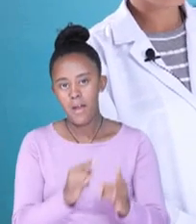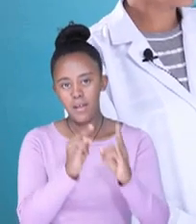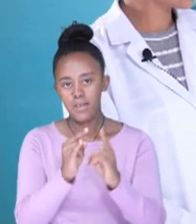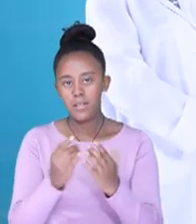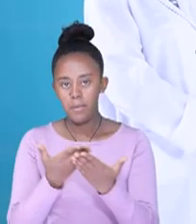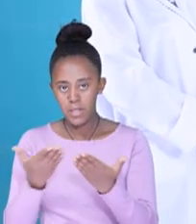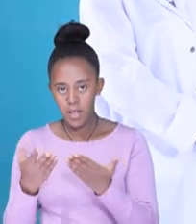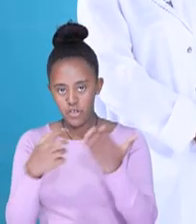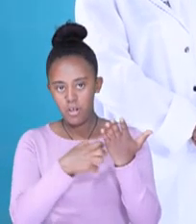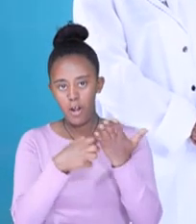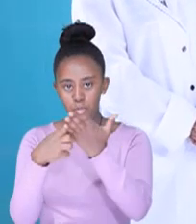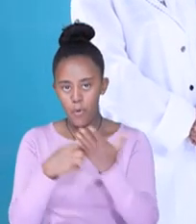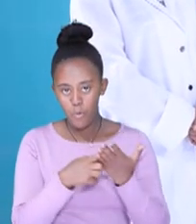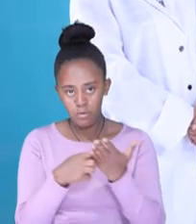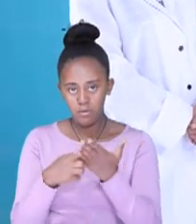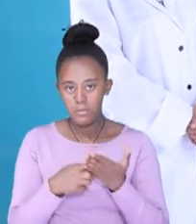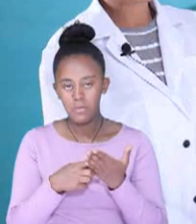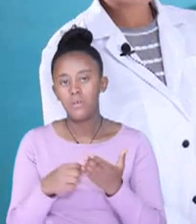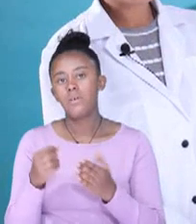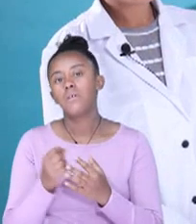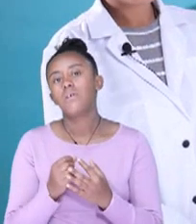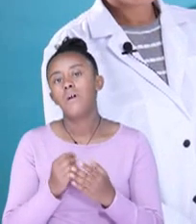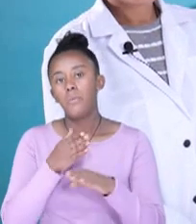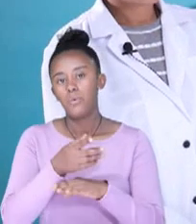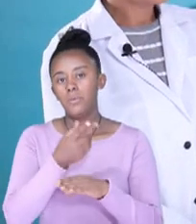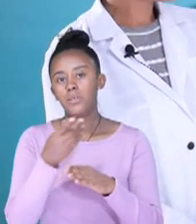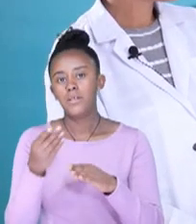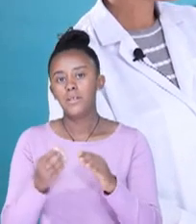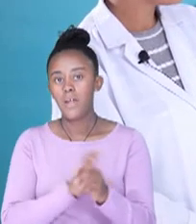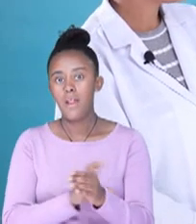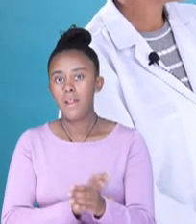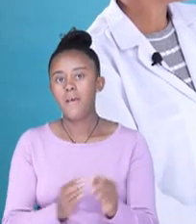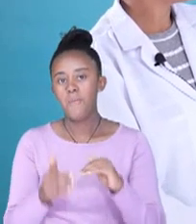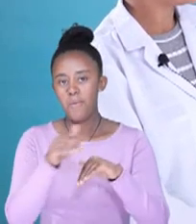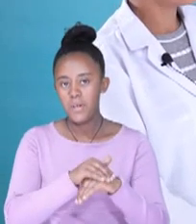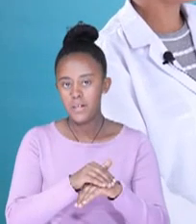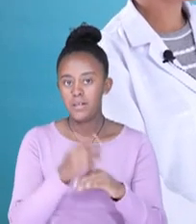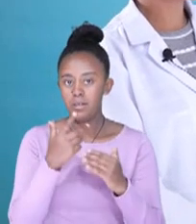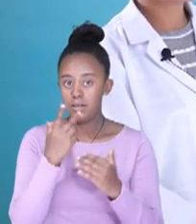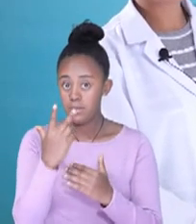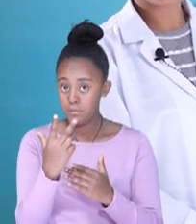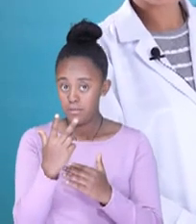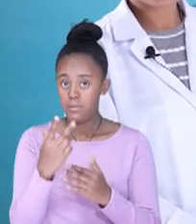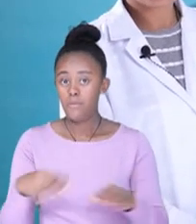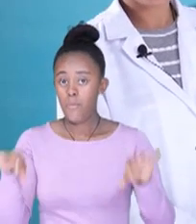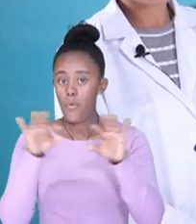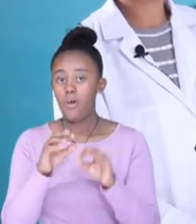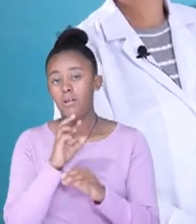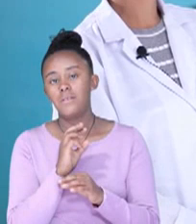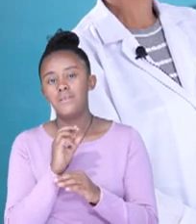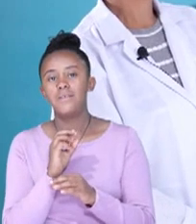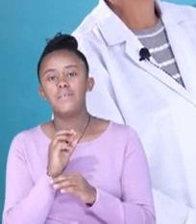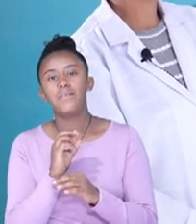substance transport across a cell membrane. So these three are important points that you